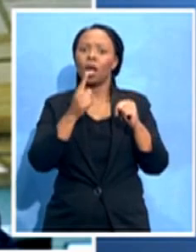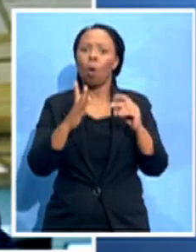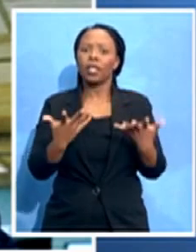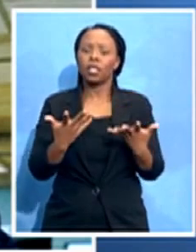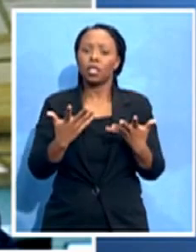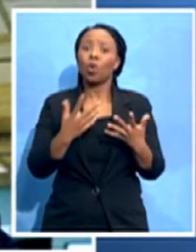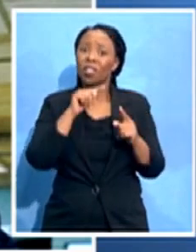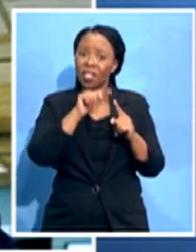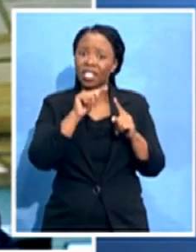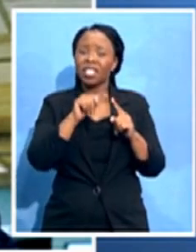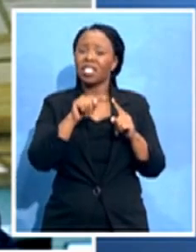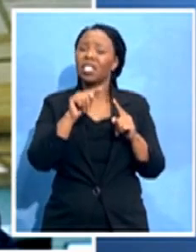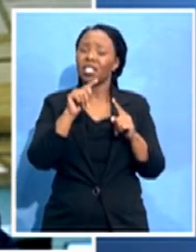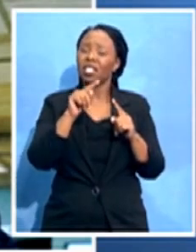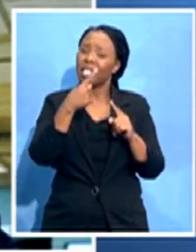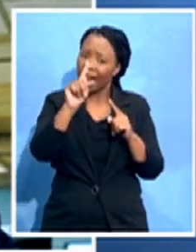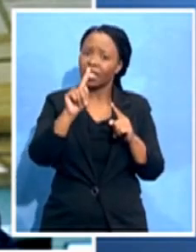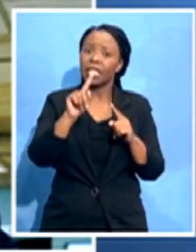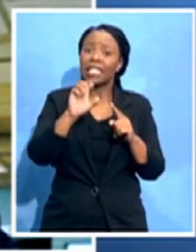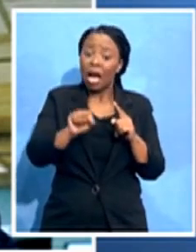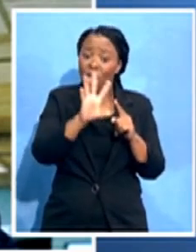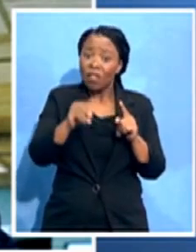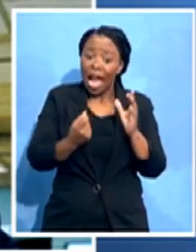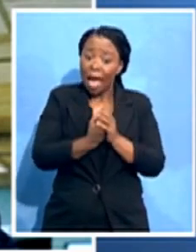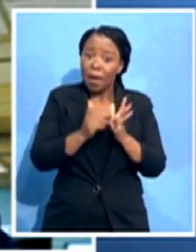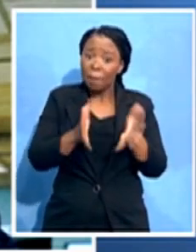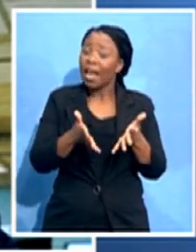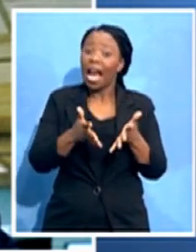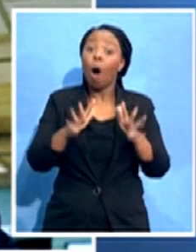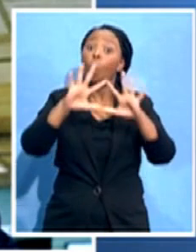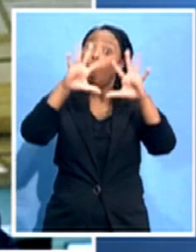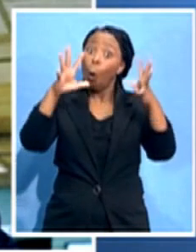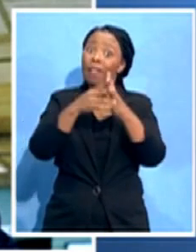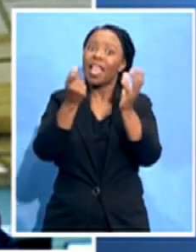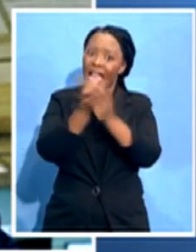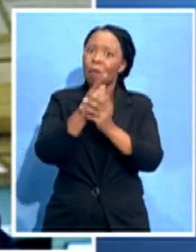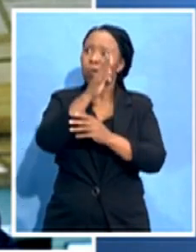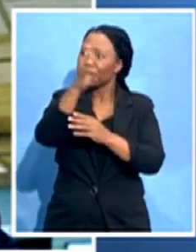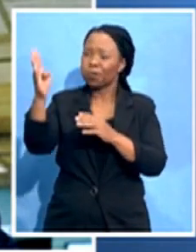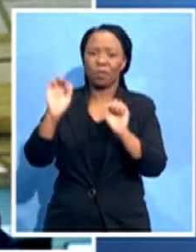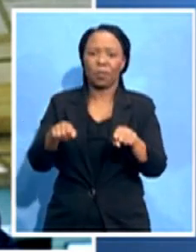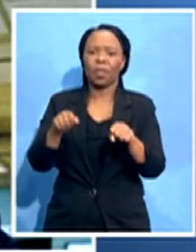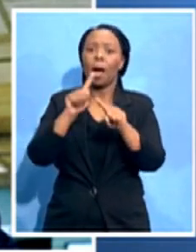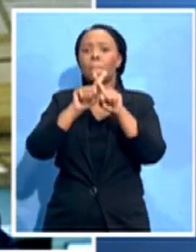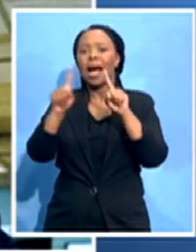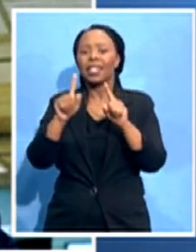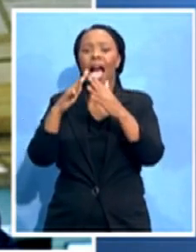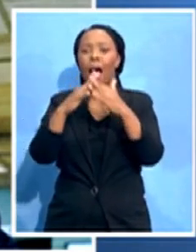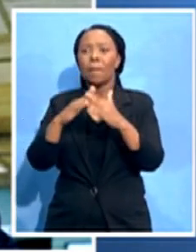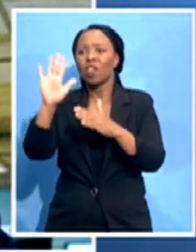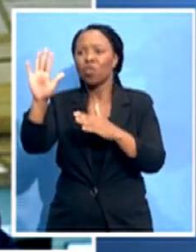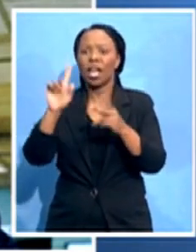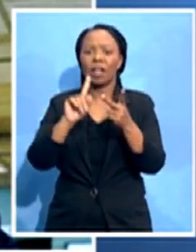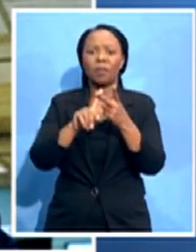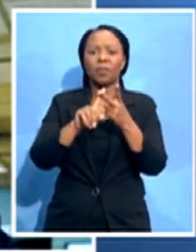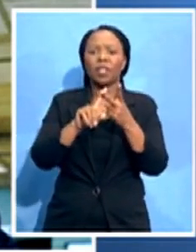is happening around the world. But of course, America and countries such as UK, they've started, they